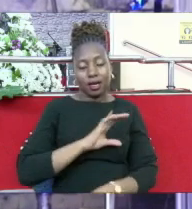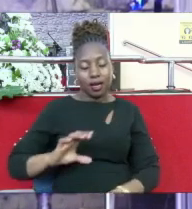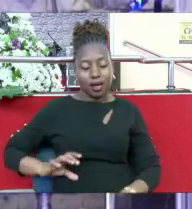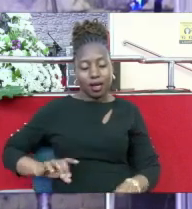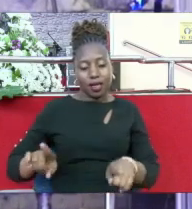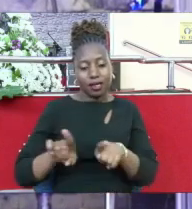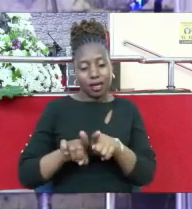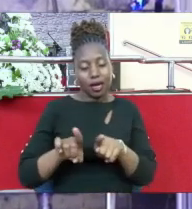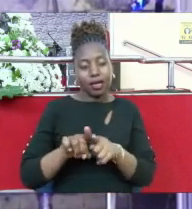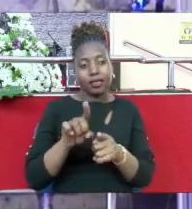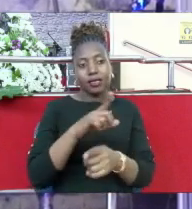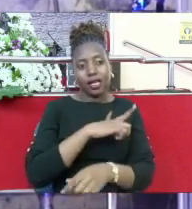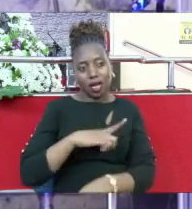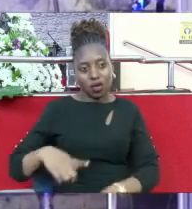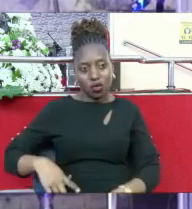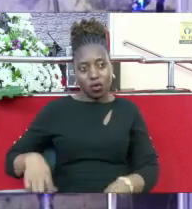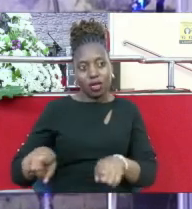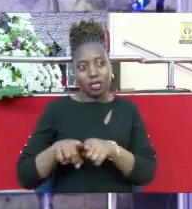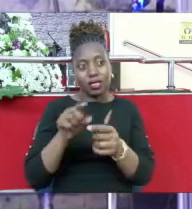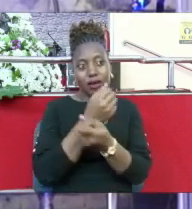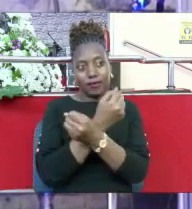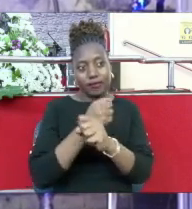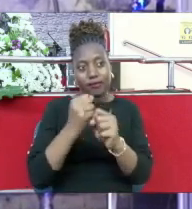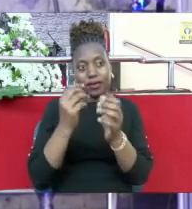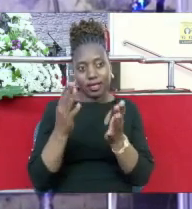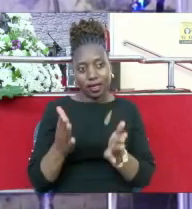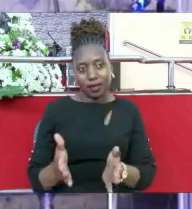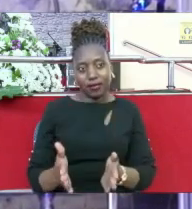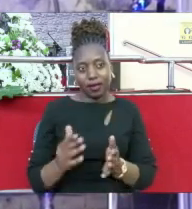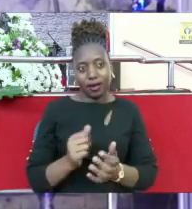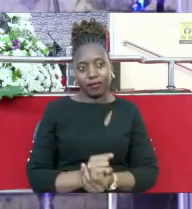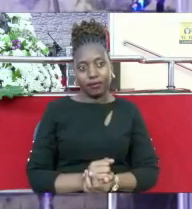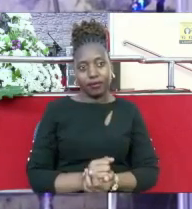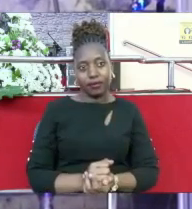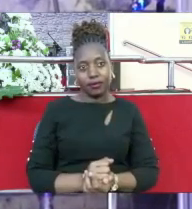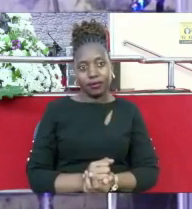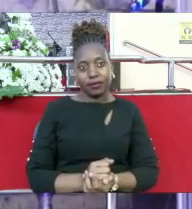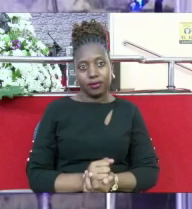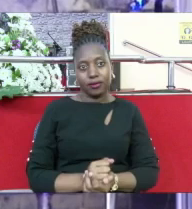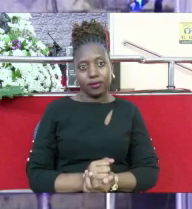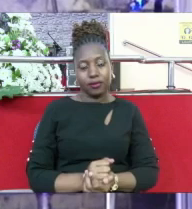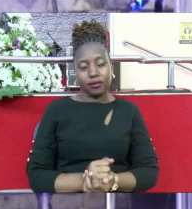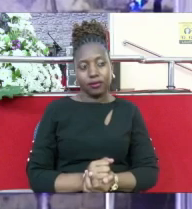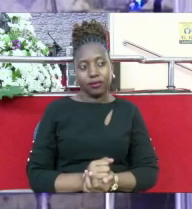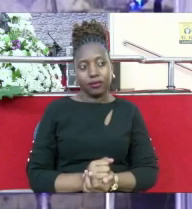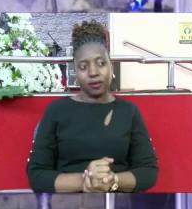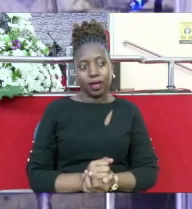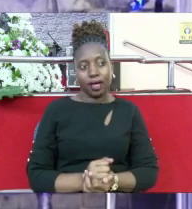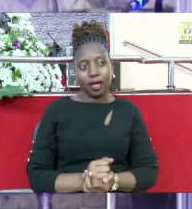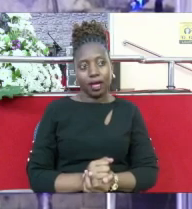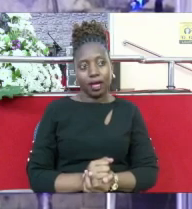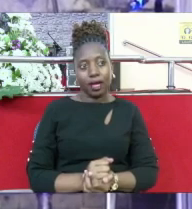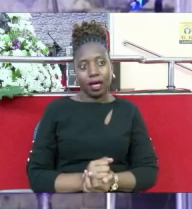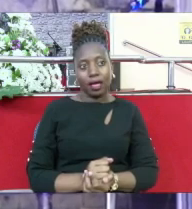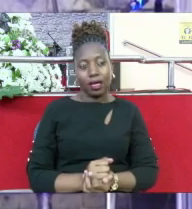Lord and Savior. Tutachukua jukumu la kuweza kumpokea Yesu kama mwokozi. And as we have read the Great Commission, na kama vile